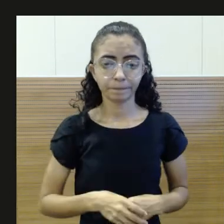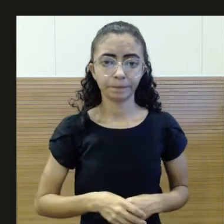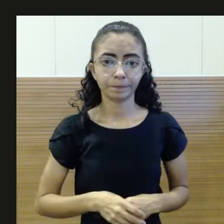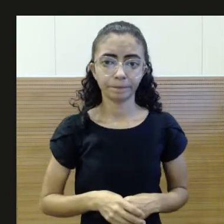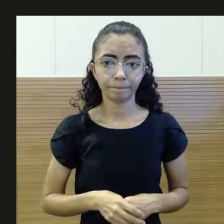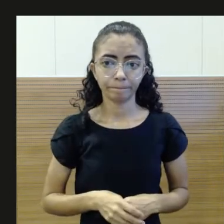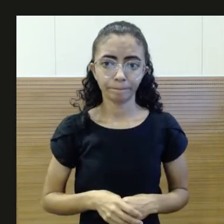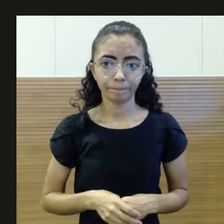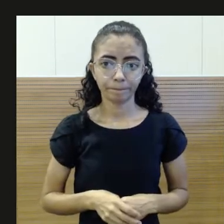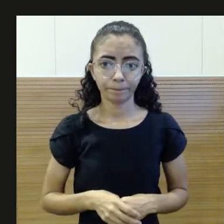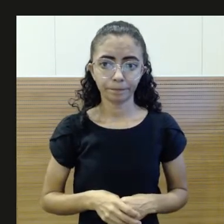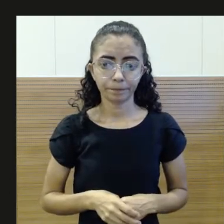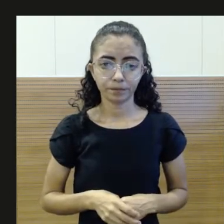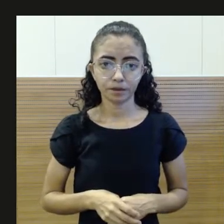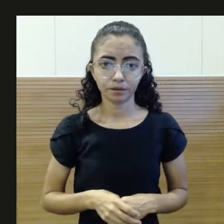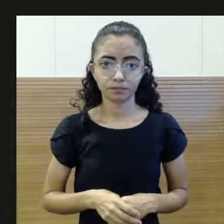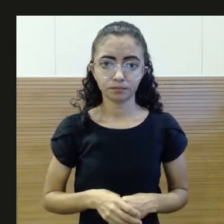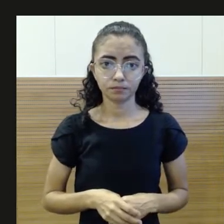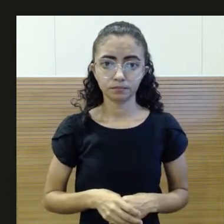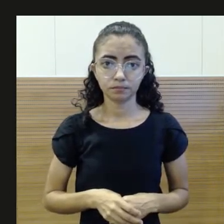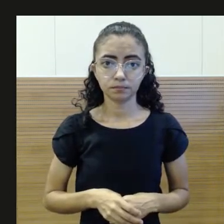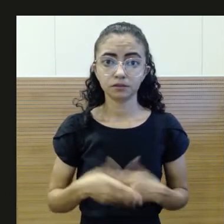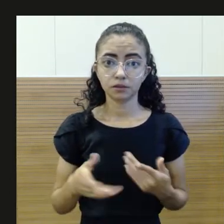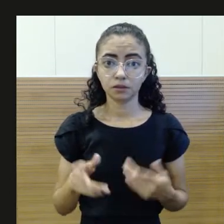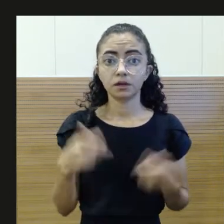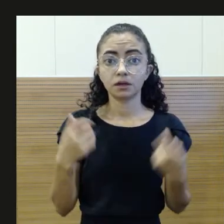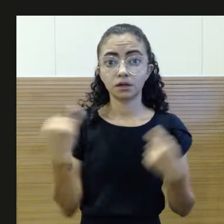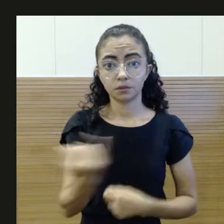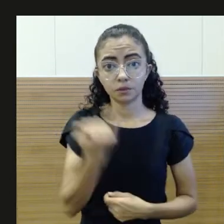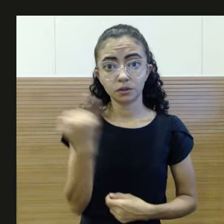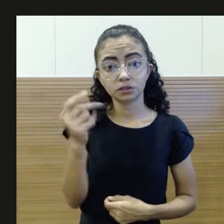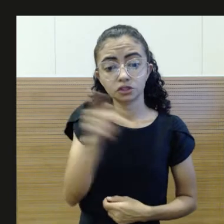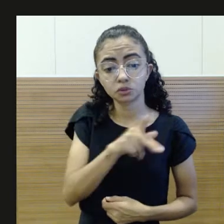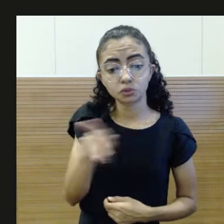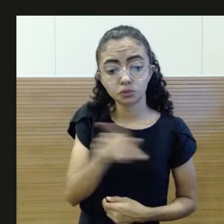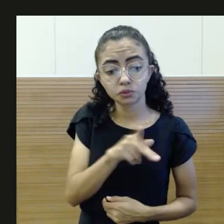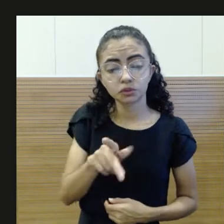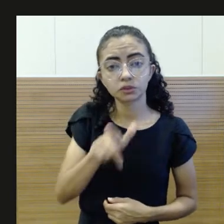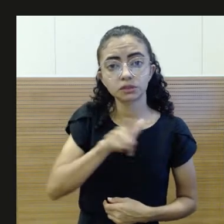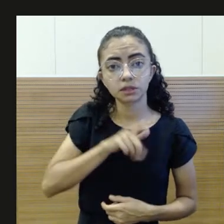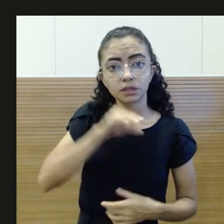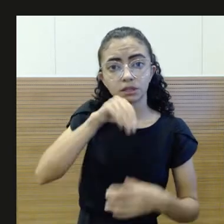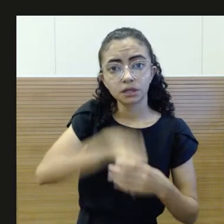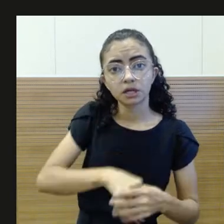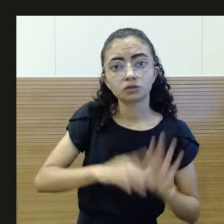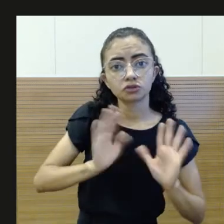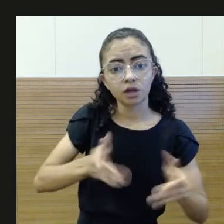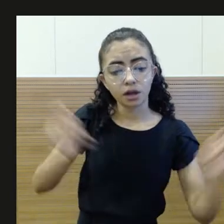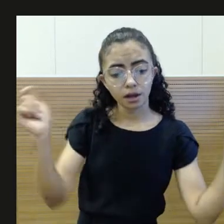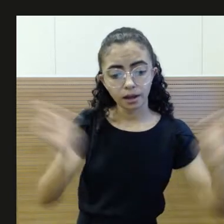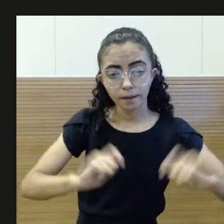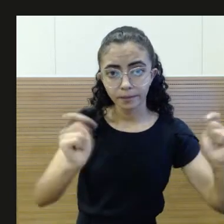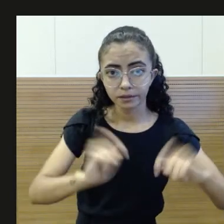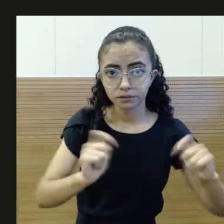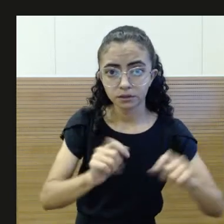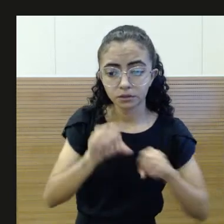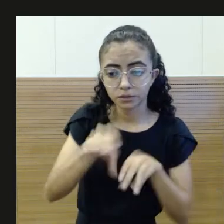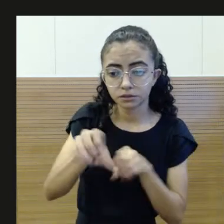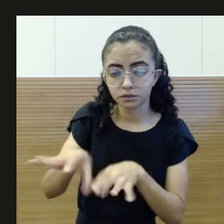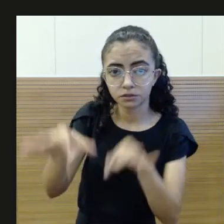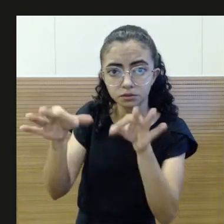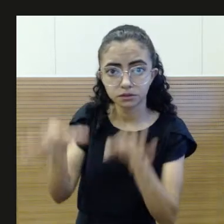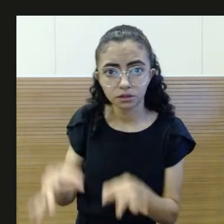some or well, about the status in each of the countries and a debate on ultra-processed foods that